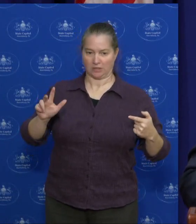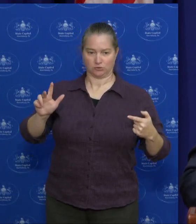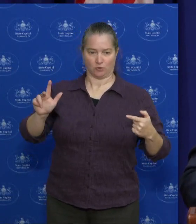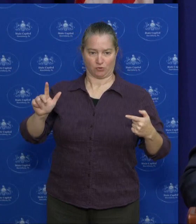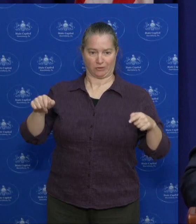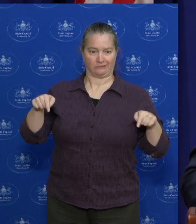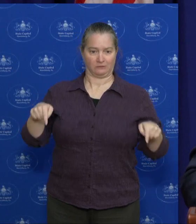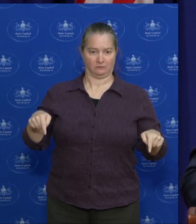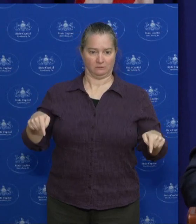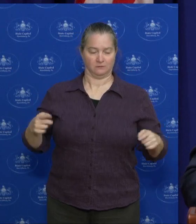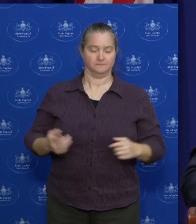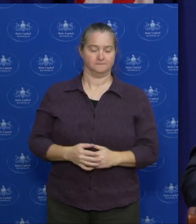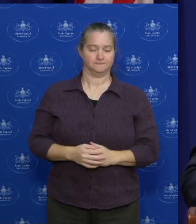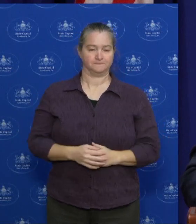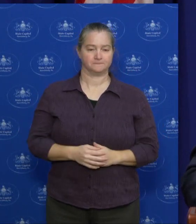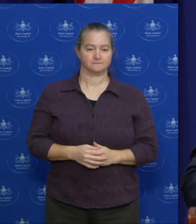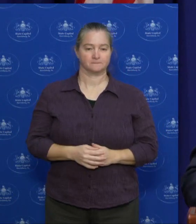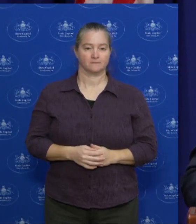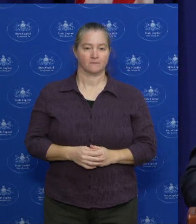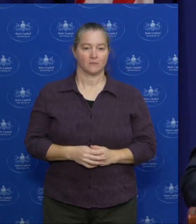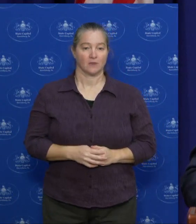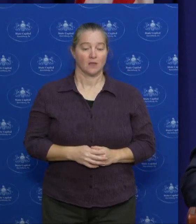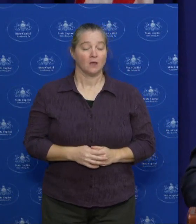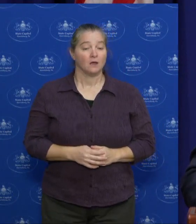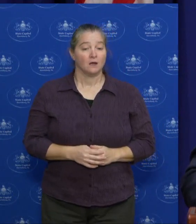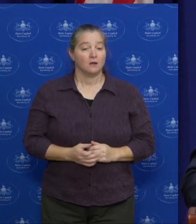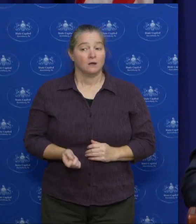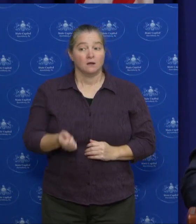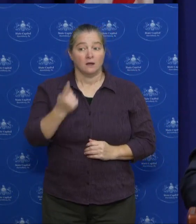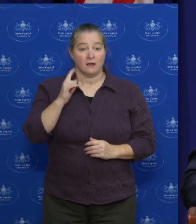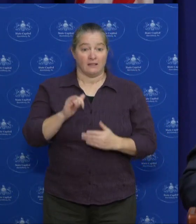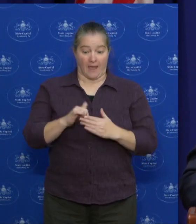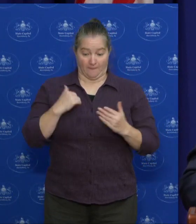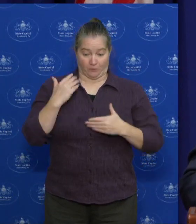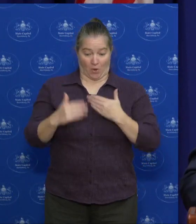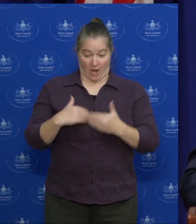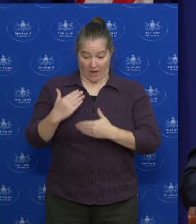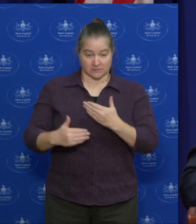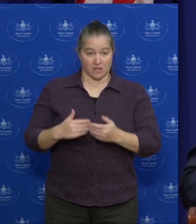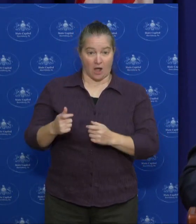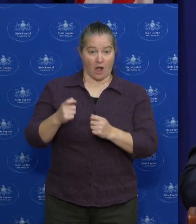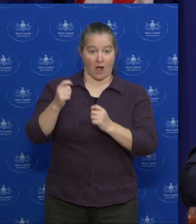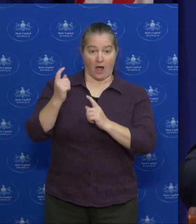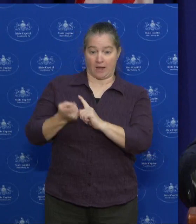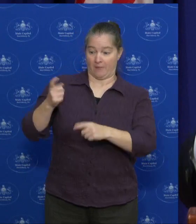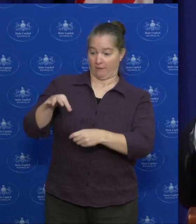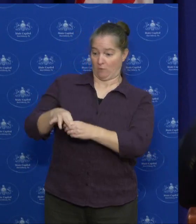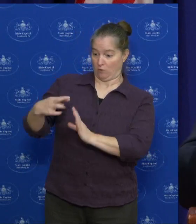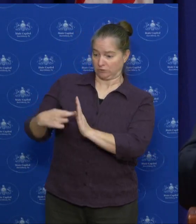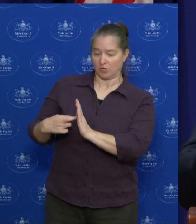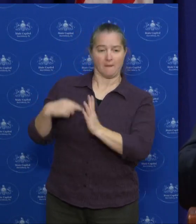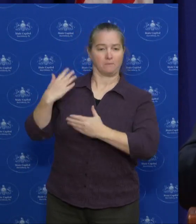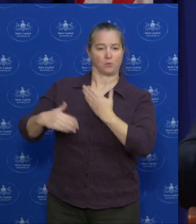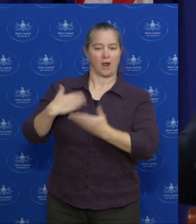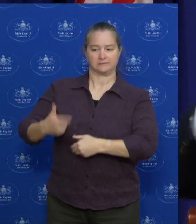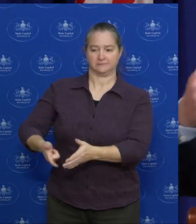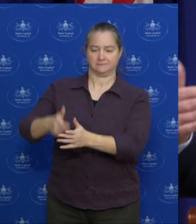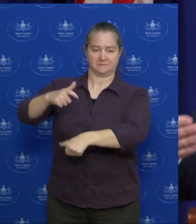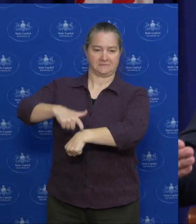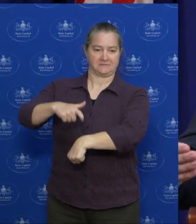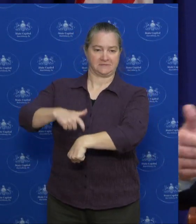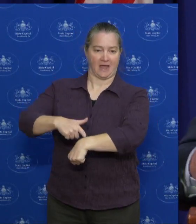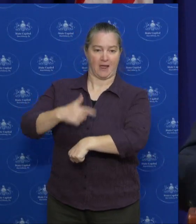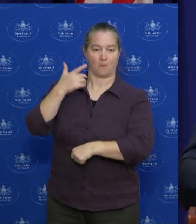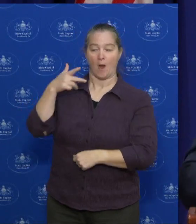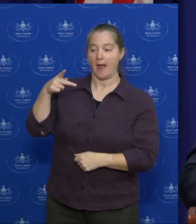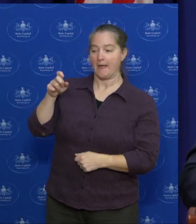Voter. And typically, there's a lag in processing automatic voter registrations that come from PennDOT